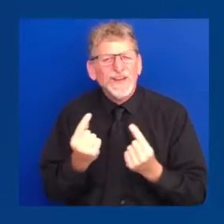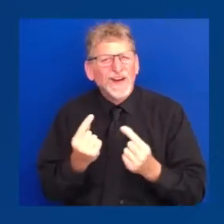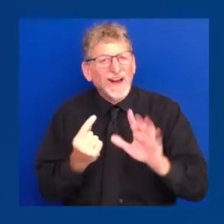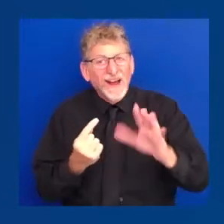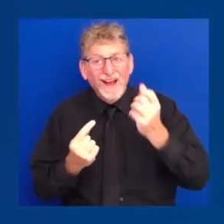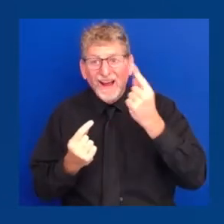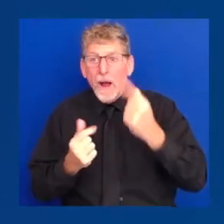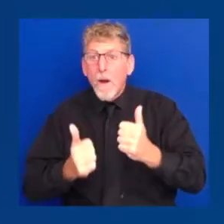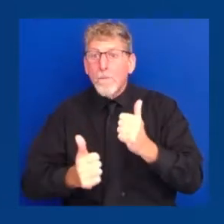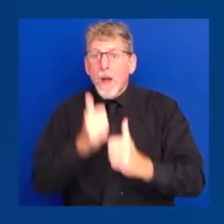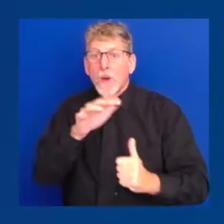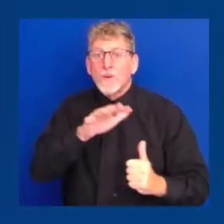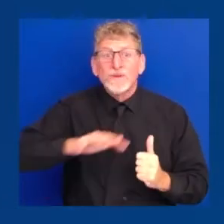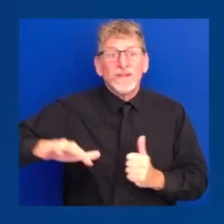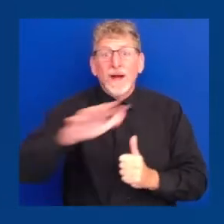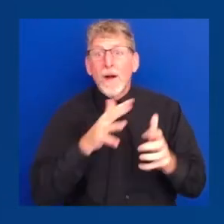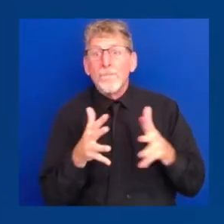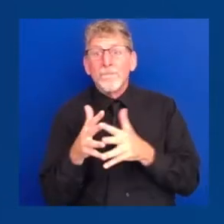mask-free.